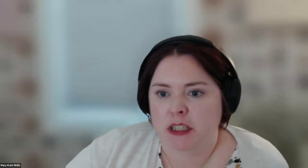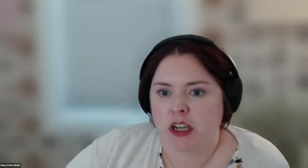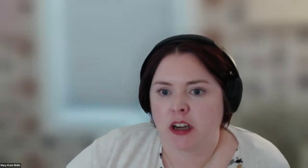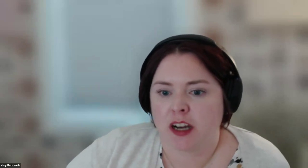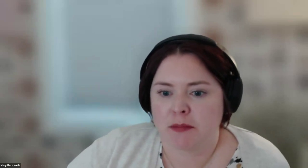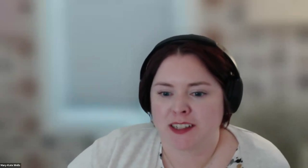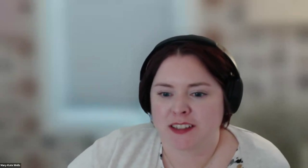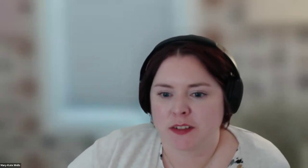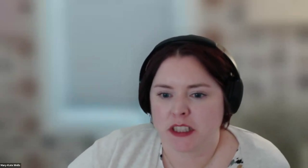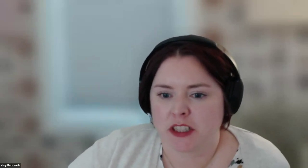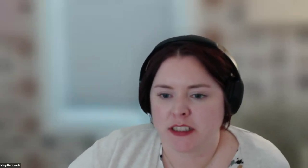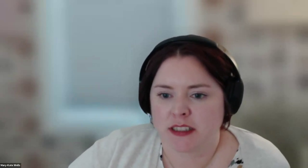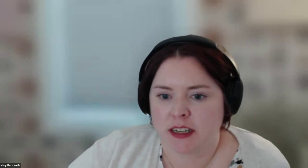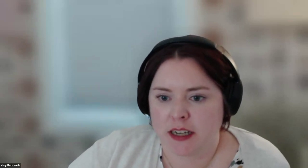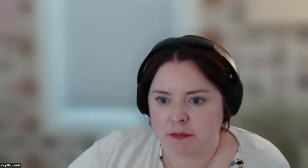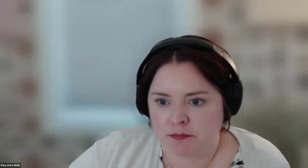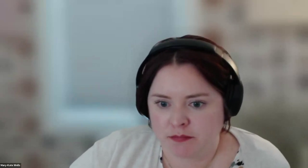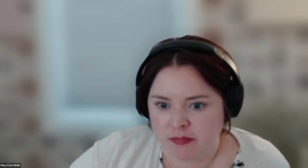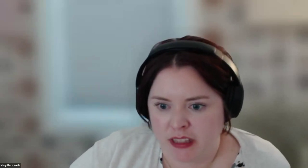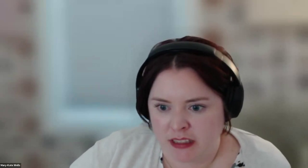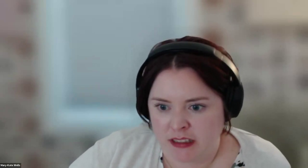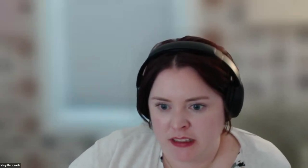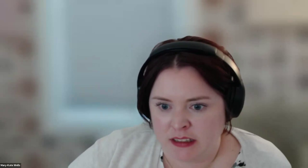start from the top. There's lots of questions.